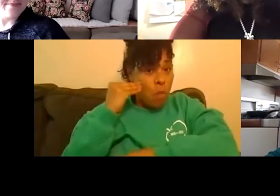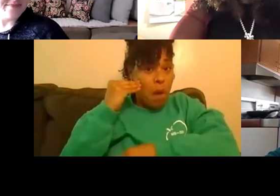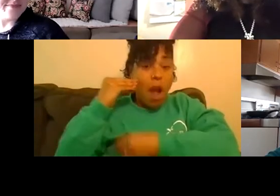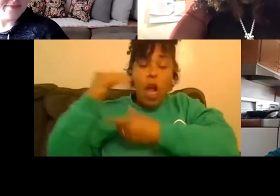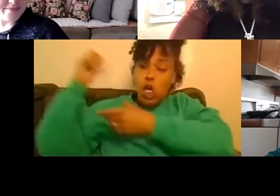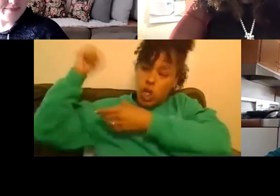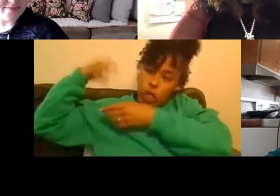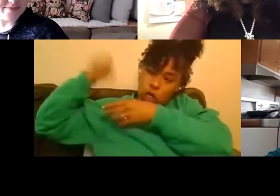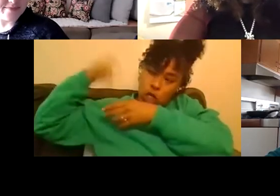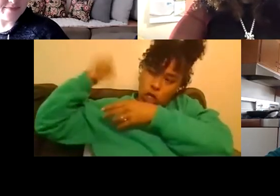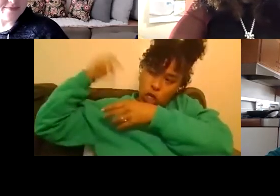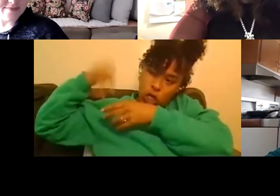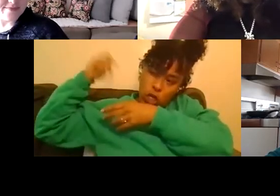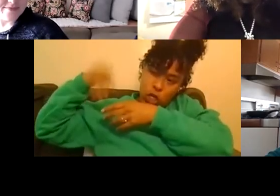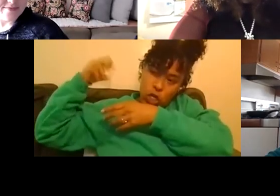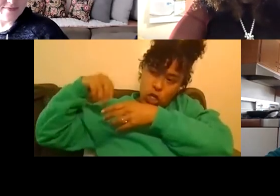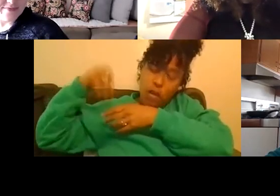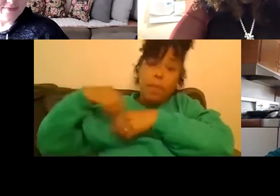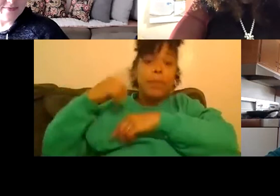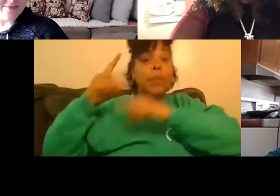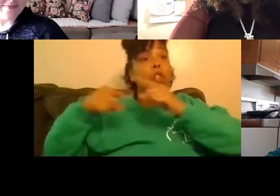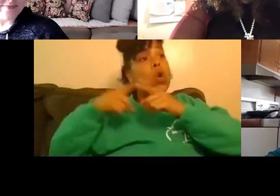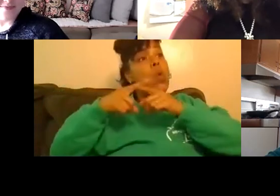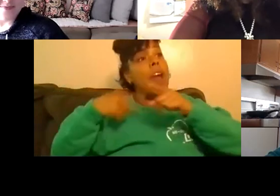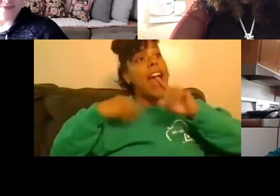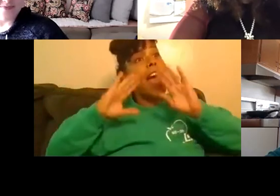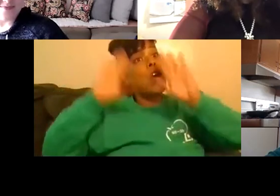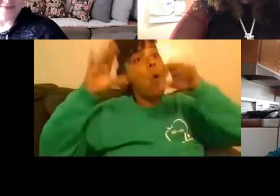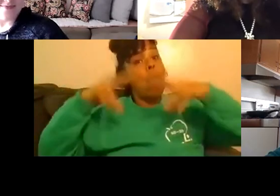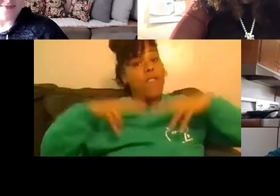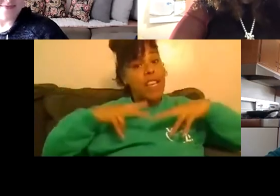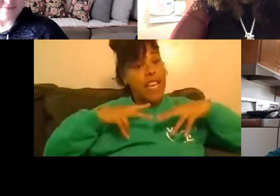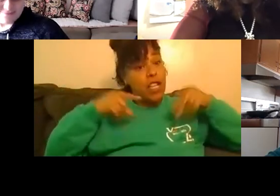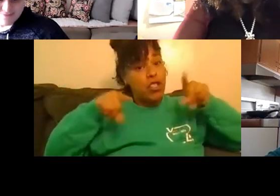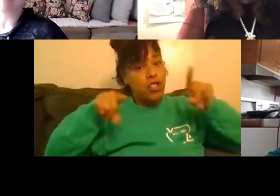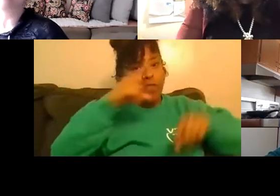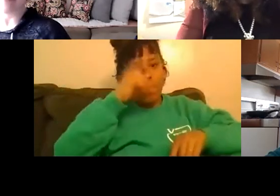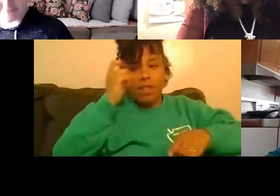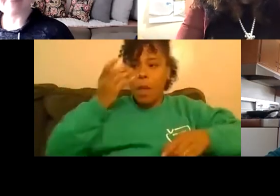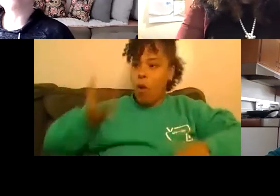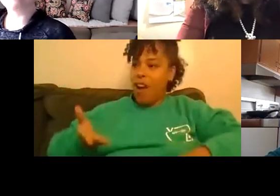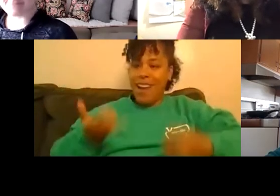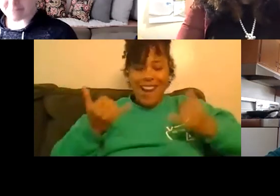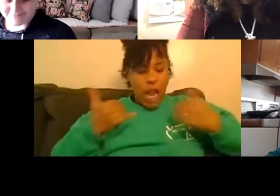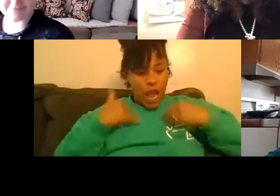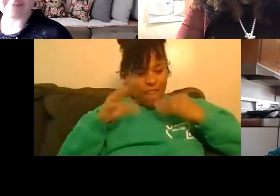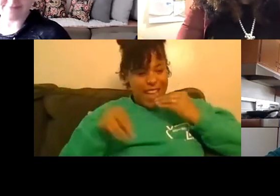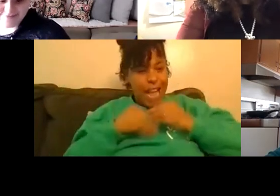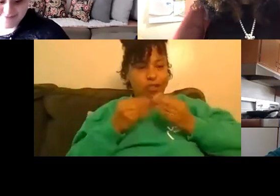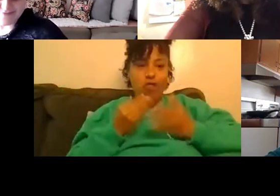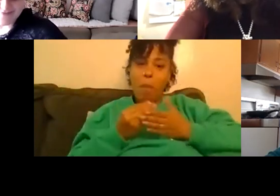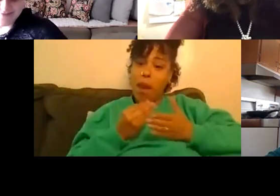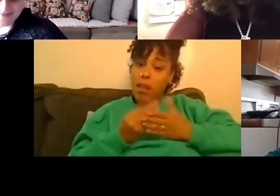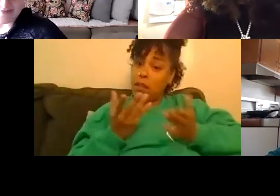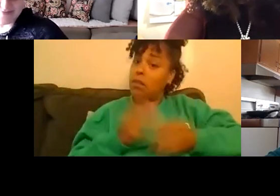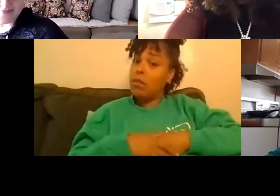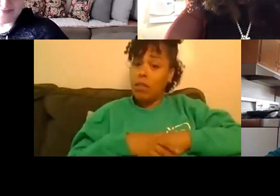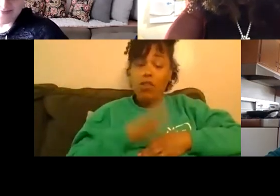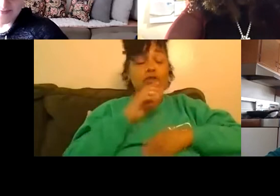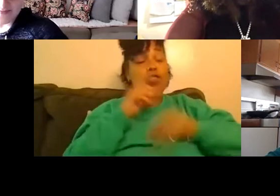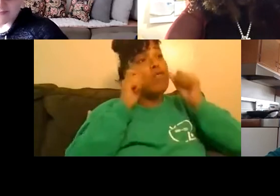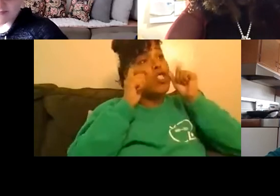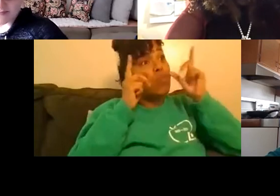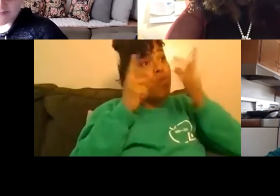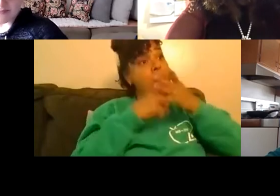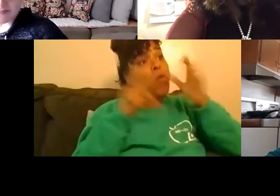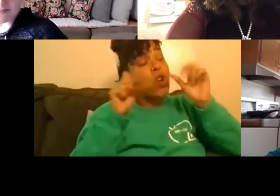I go on vacation in the summertime, I have extra money. You'd be surprised the things you can do